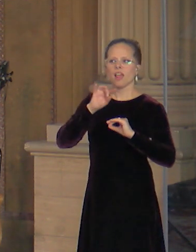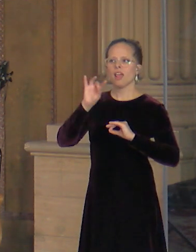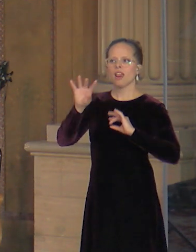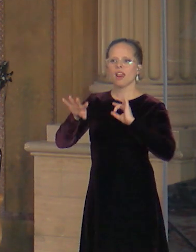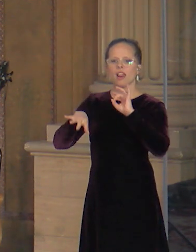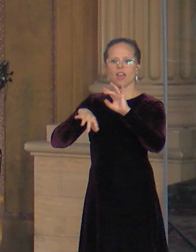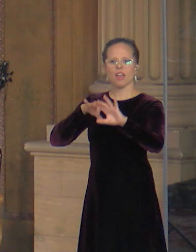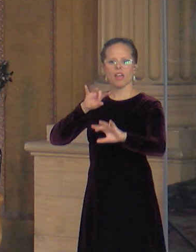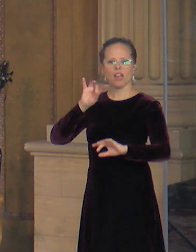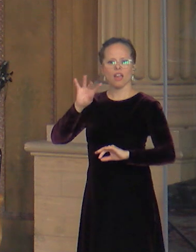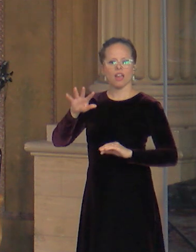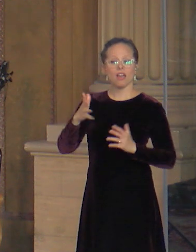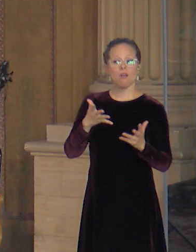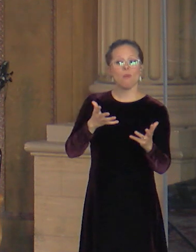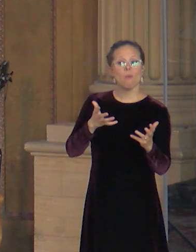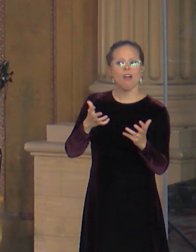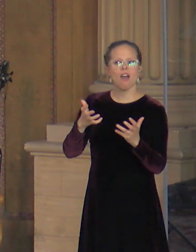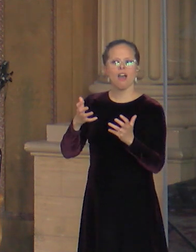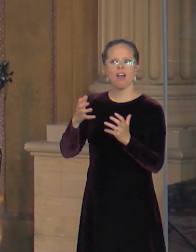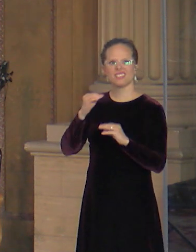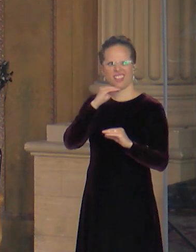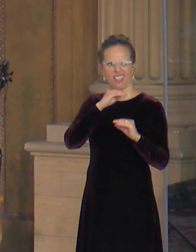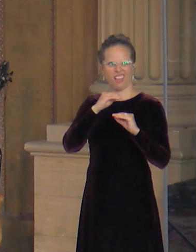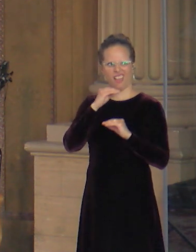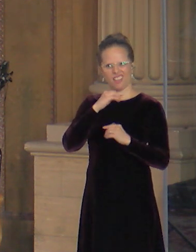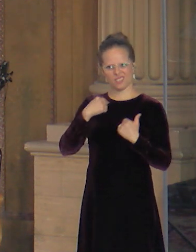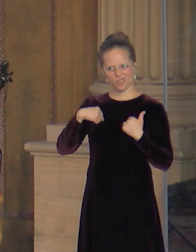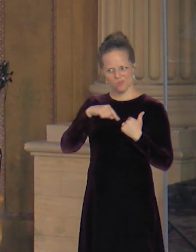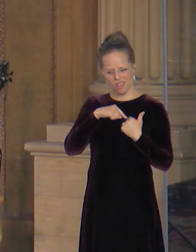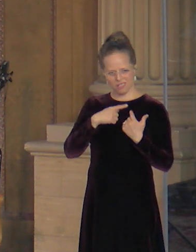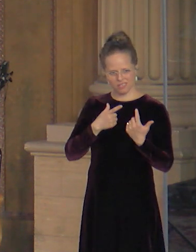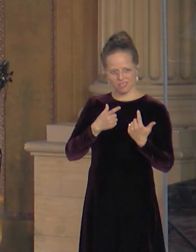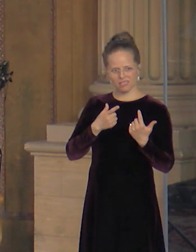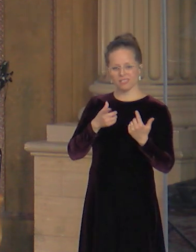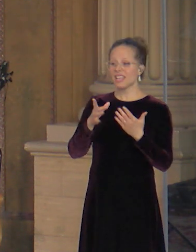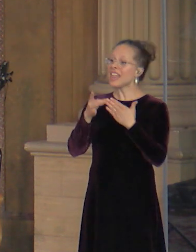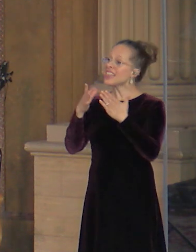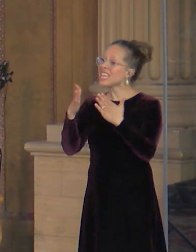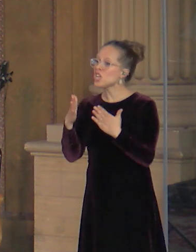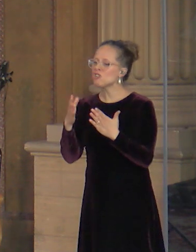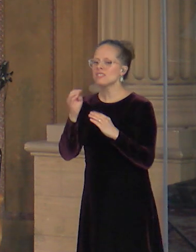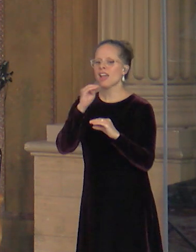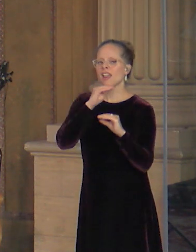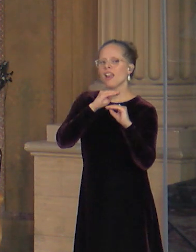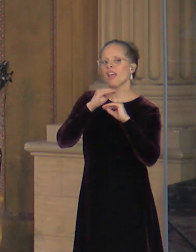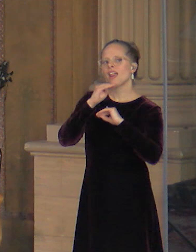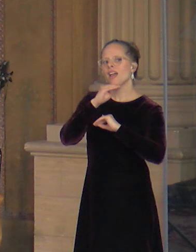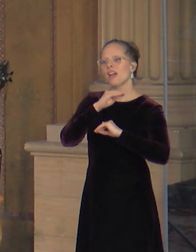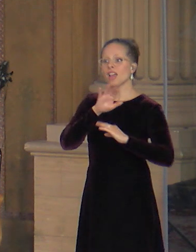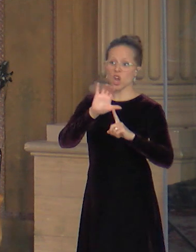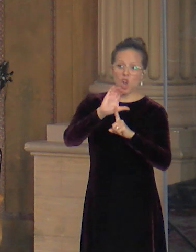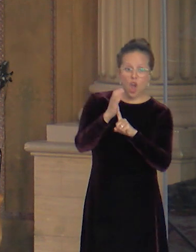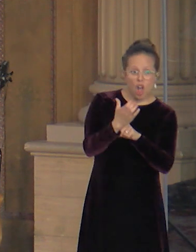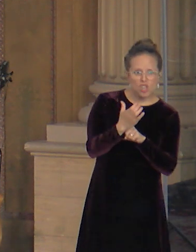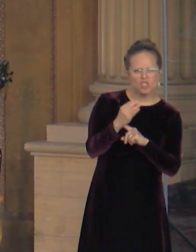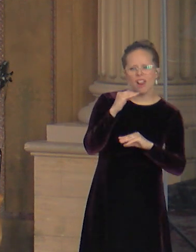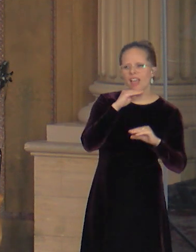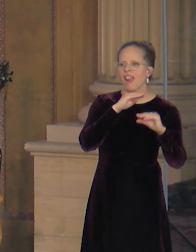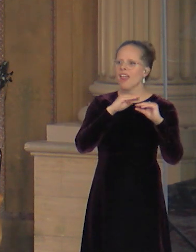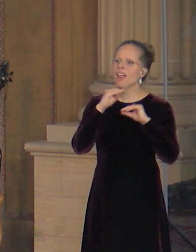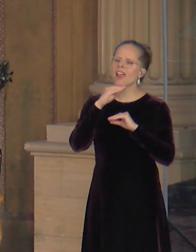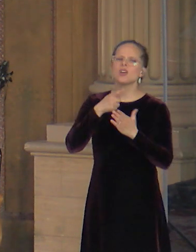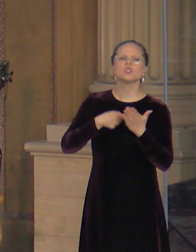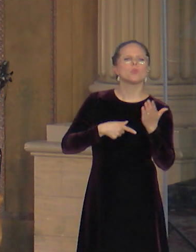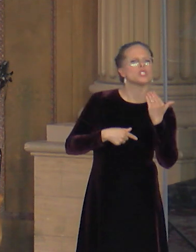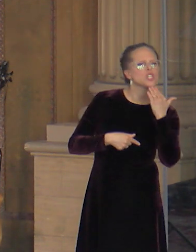time our guides and leaders will lie to us our culture embodies lies about what's